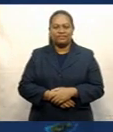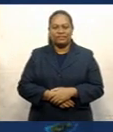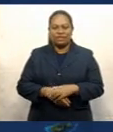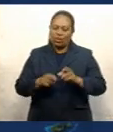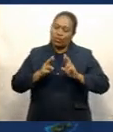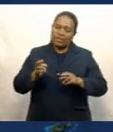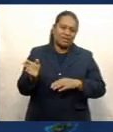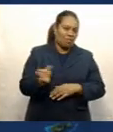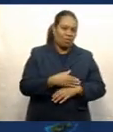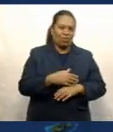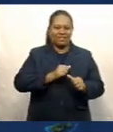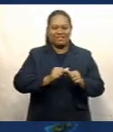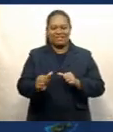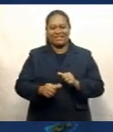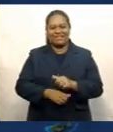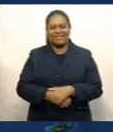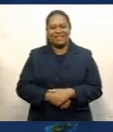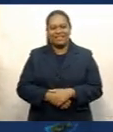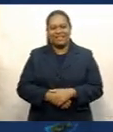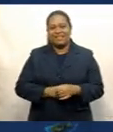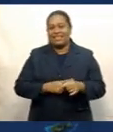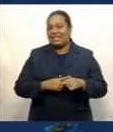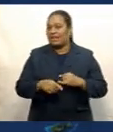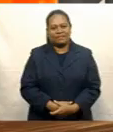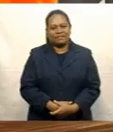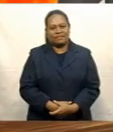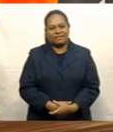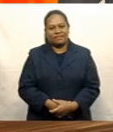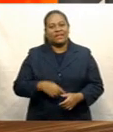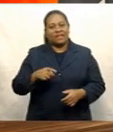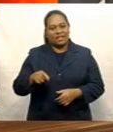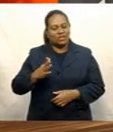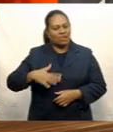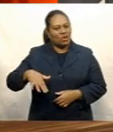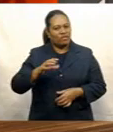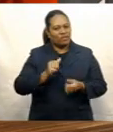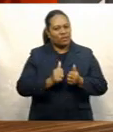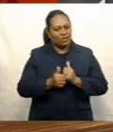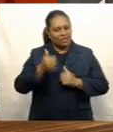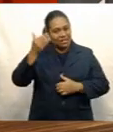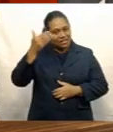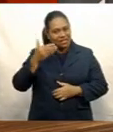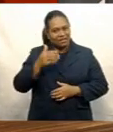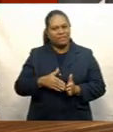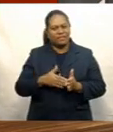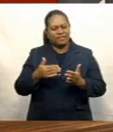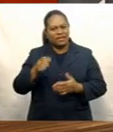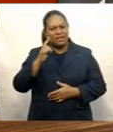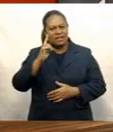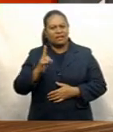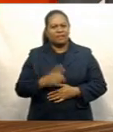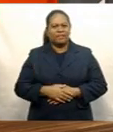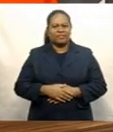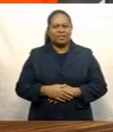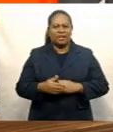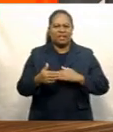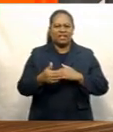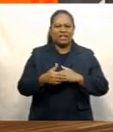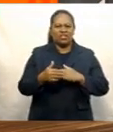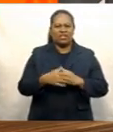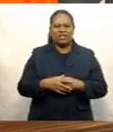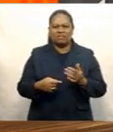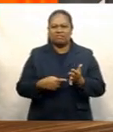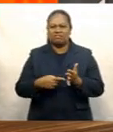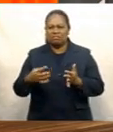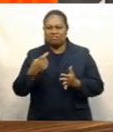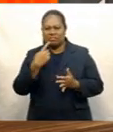the best in this last qualification period. That's it from sports this evening, but up ahead a touching tale about an amazing